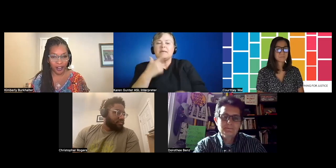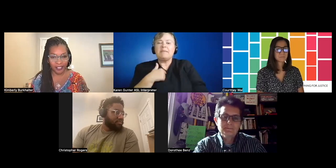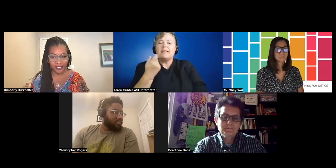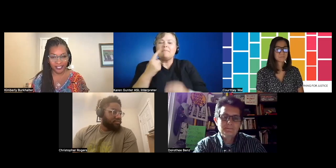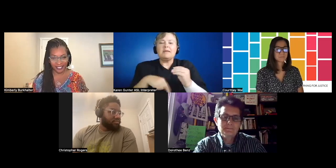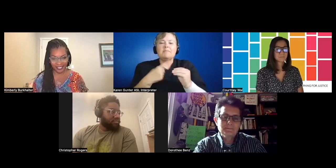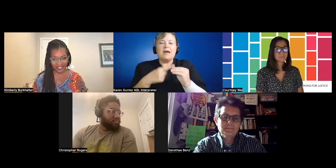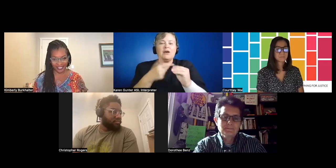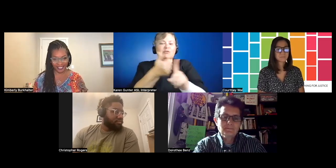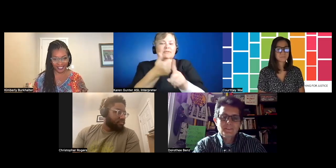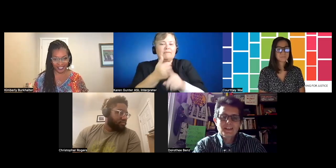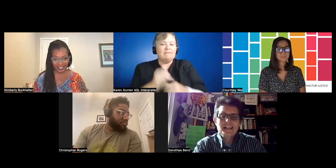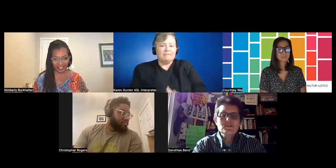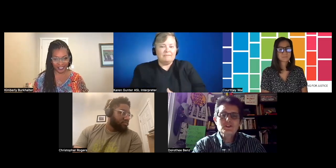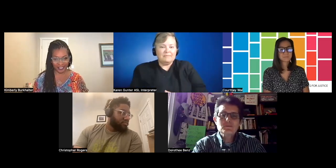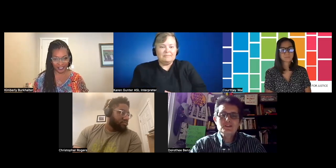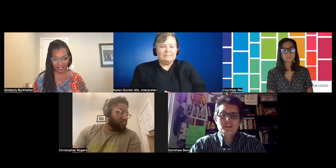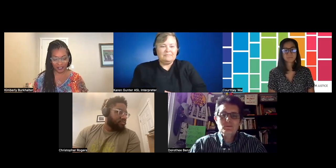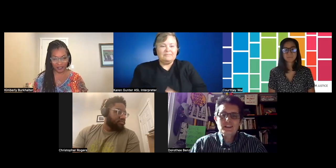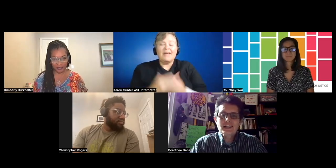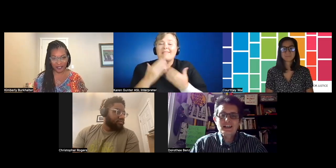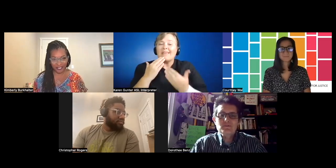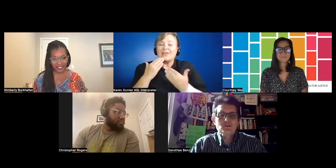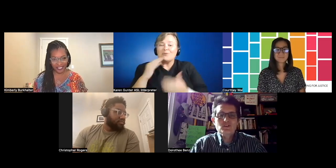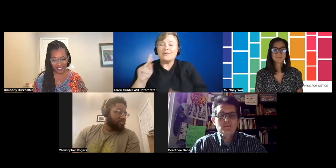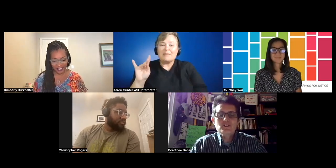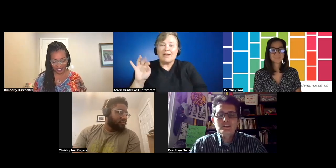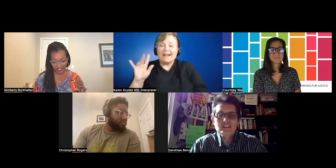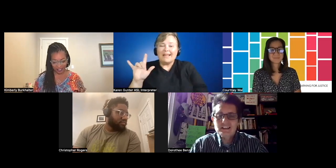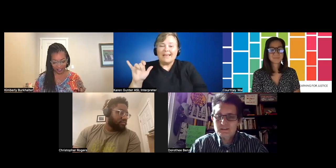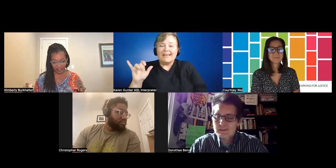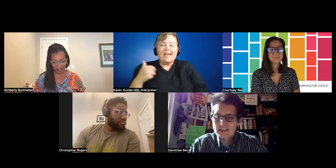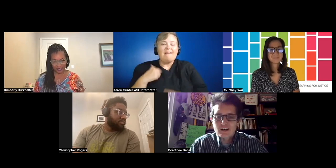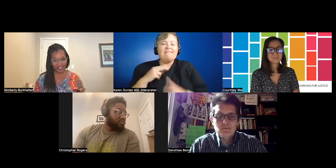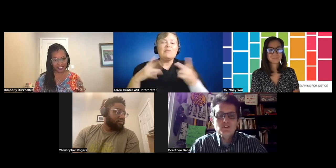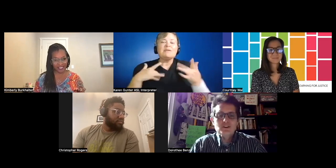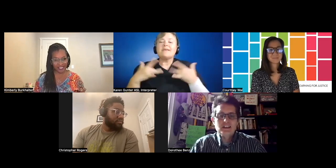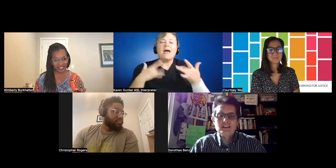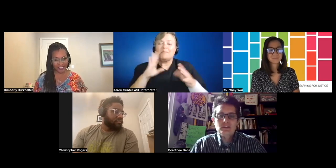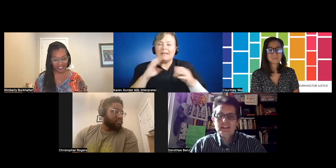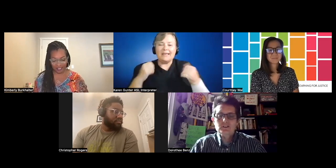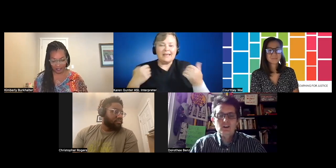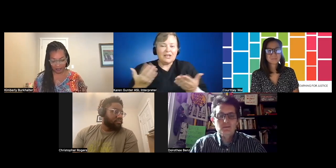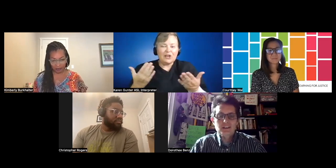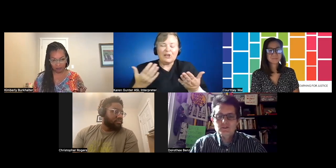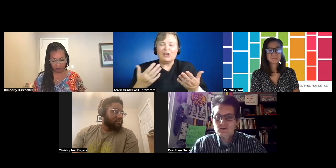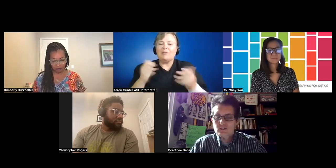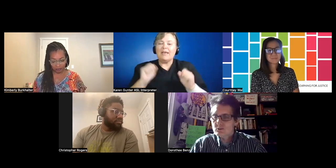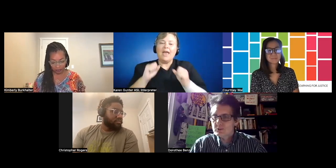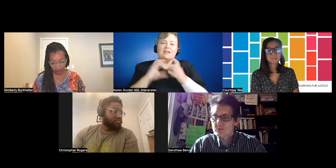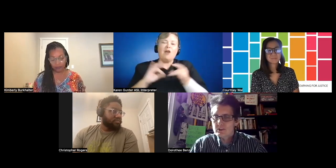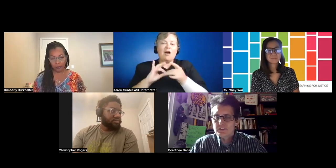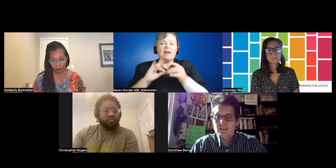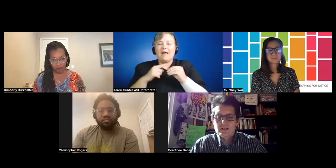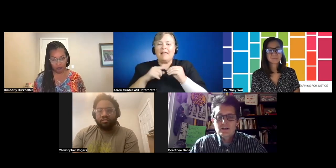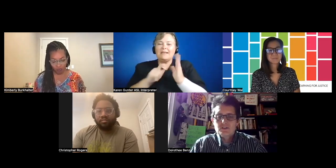are. Thank you so much, Kimberly. And I'm so excited to be here. I'm so excited we get to talk about this article,